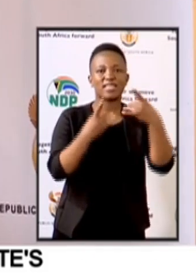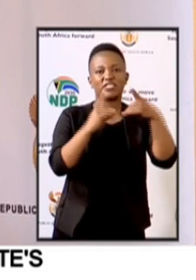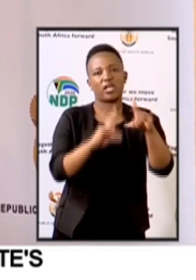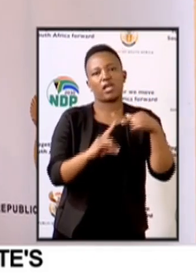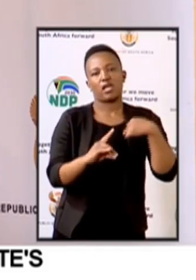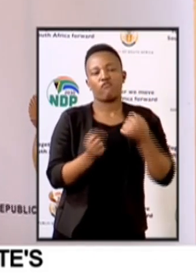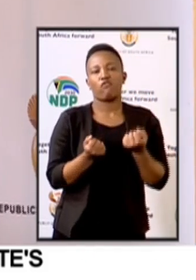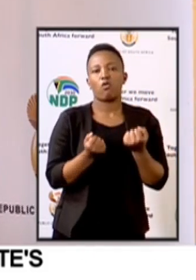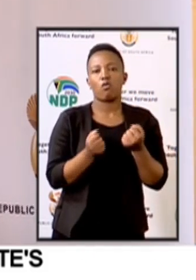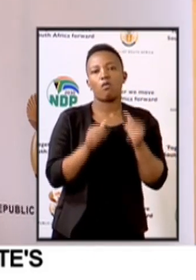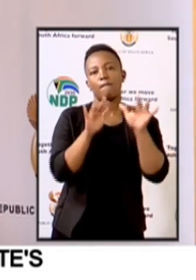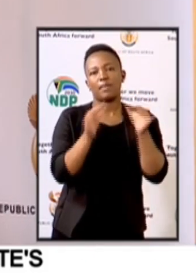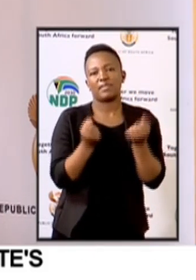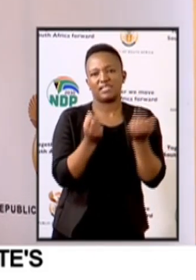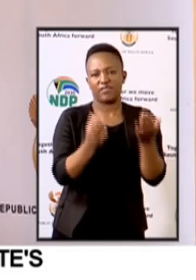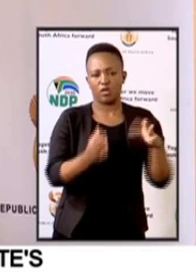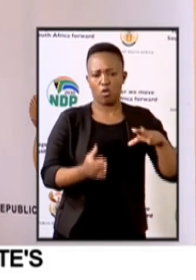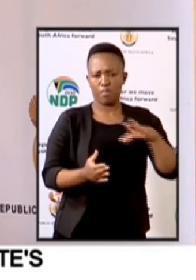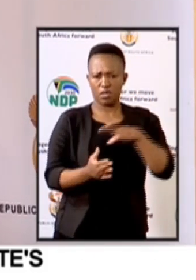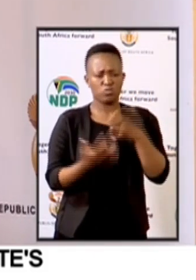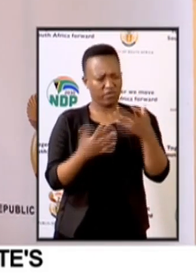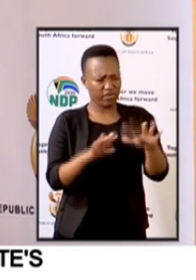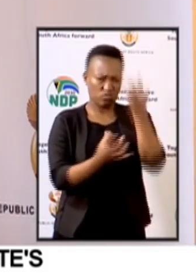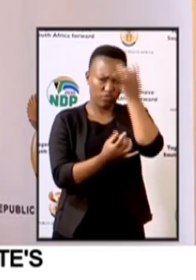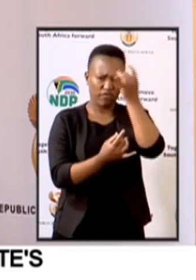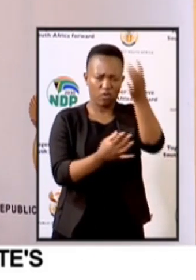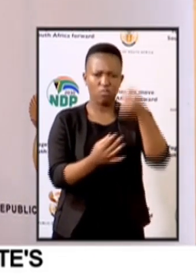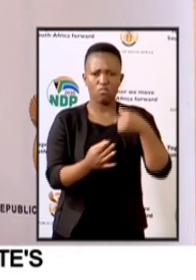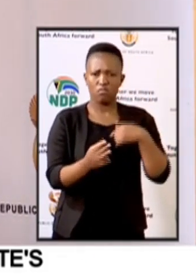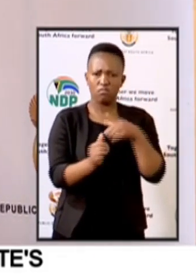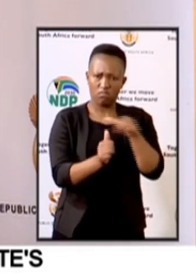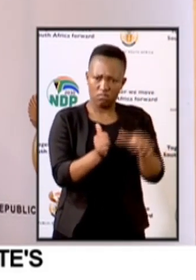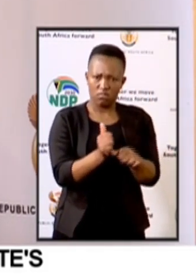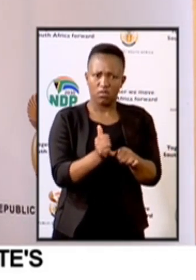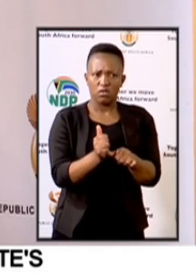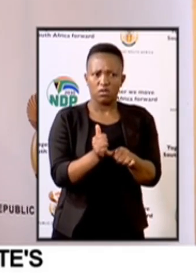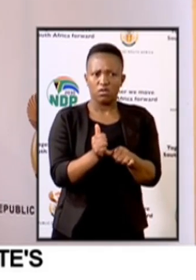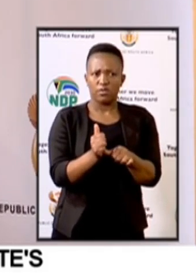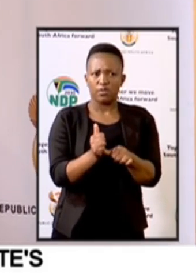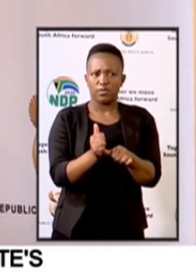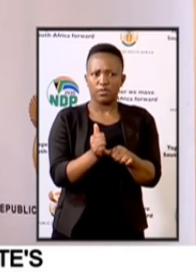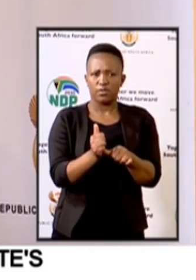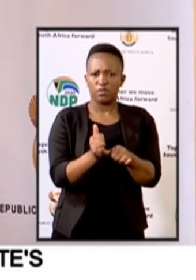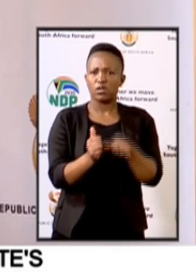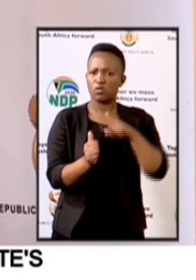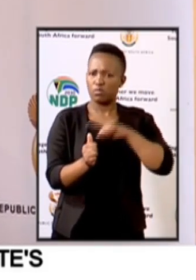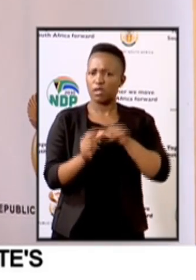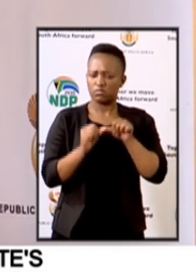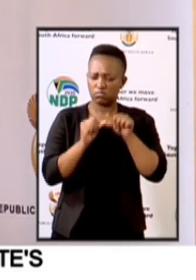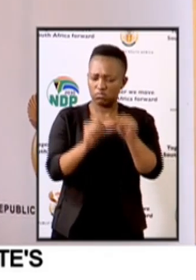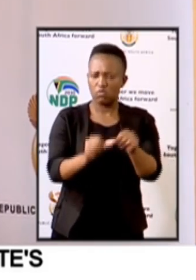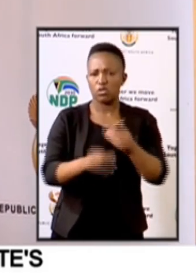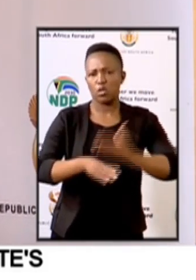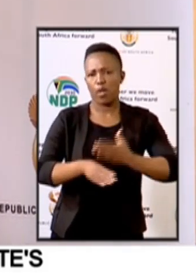Service Commission to enable them to resume their work,